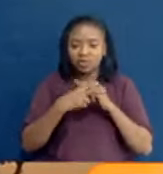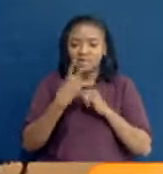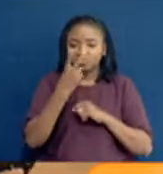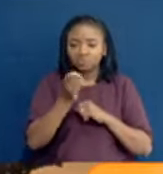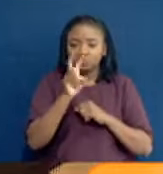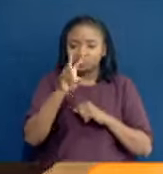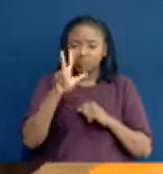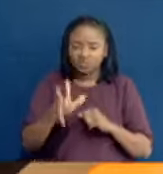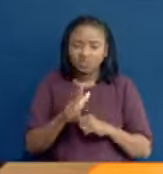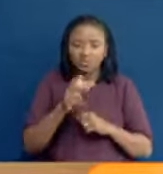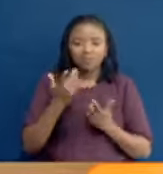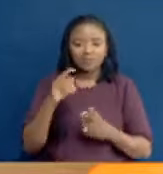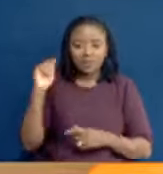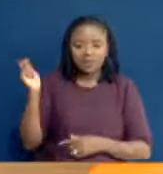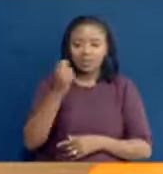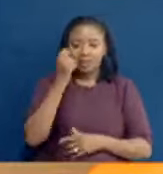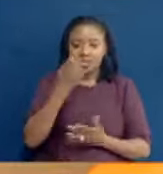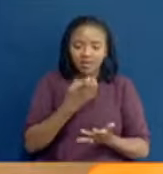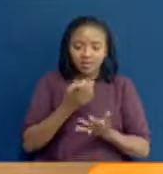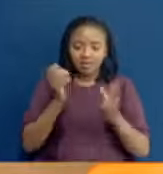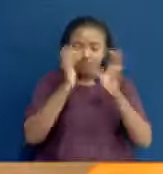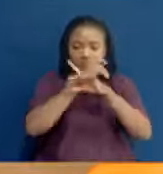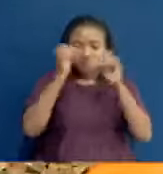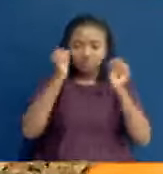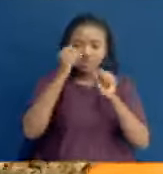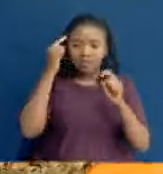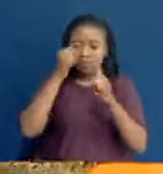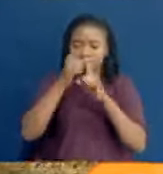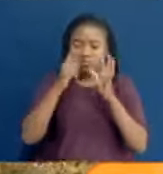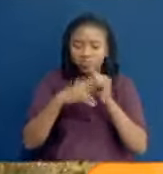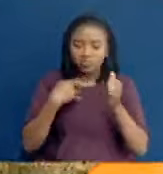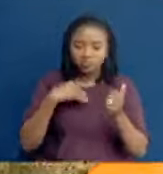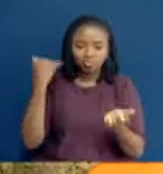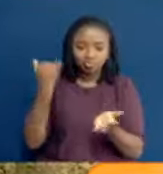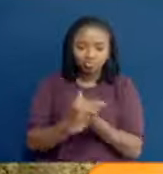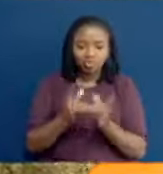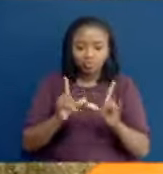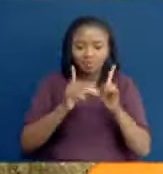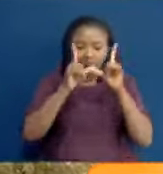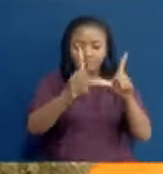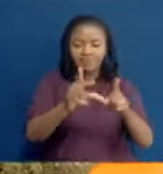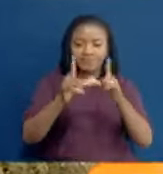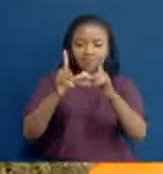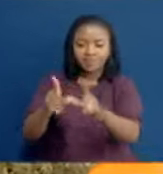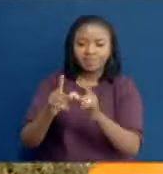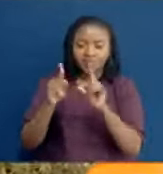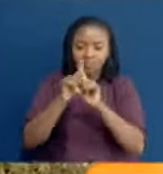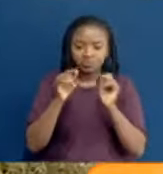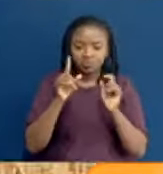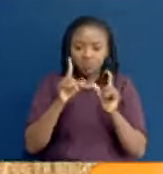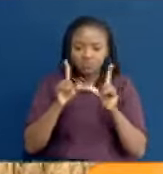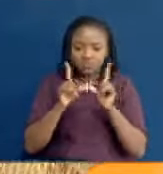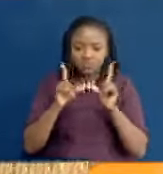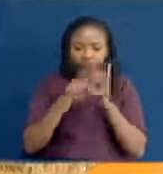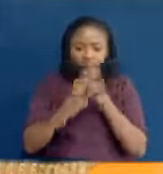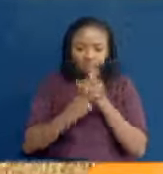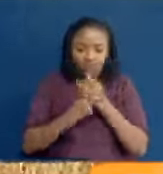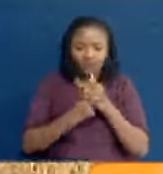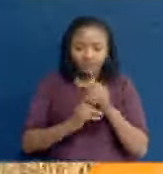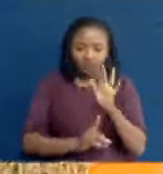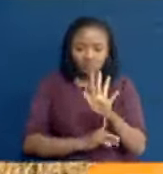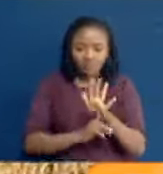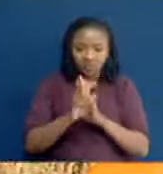the Kenyan president temporarily stopping issuance of licenses and permits for development in key